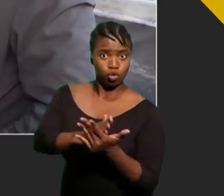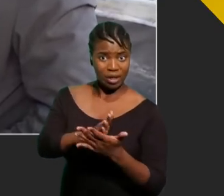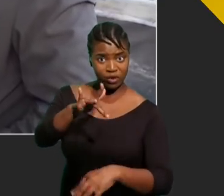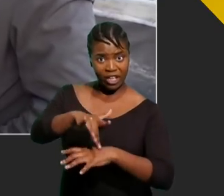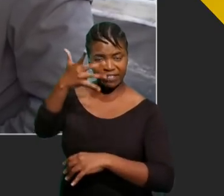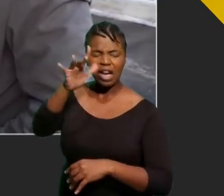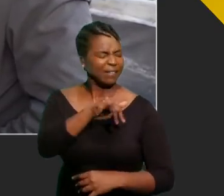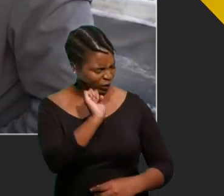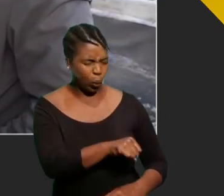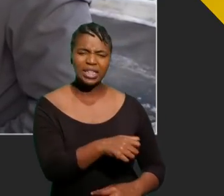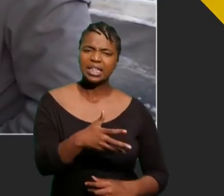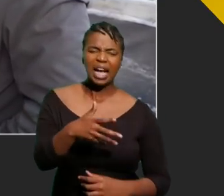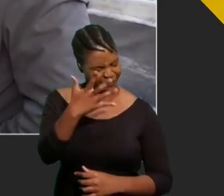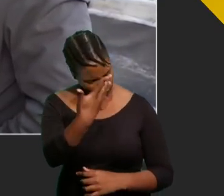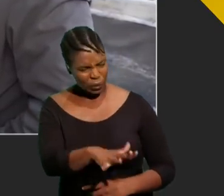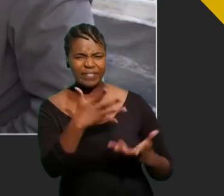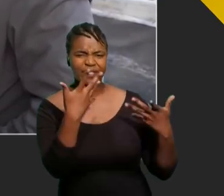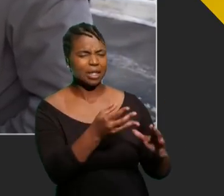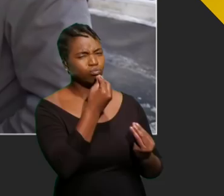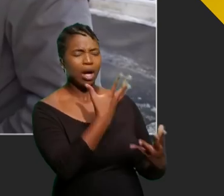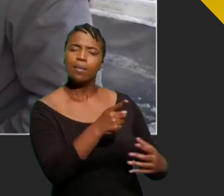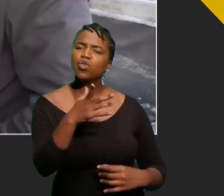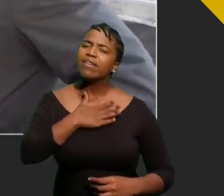SAA, if you've ever had the joy. Of course, I have an excellent airline.